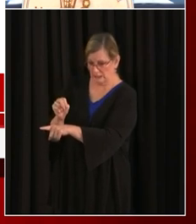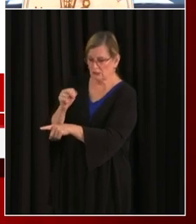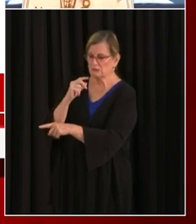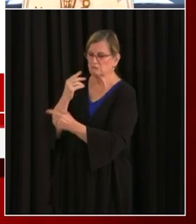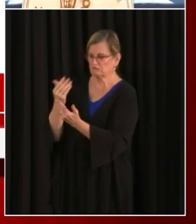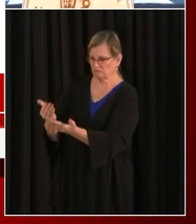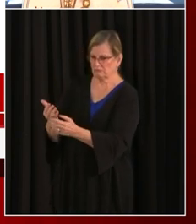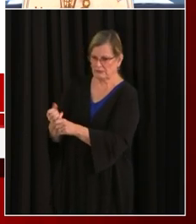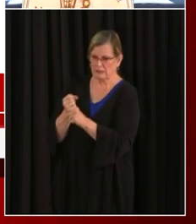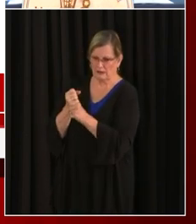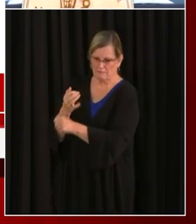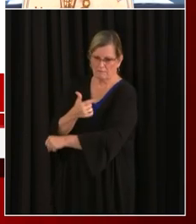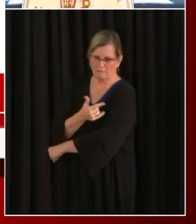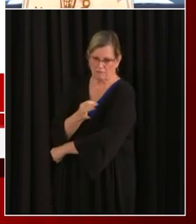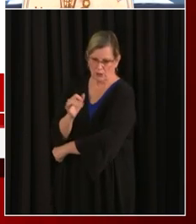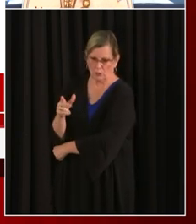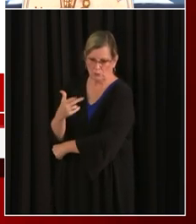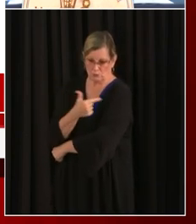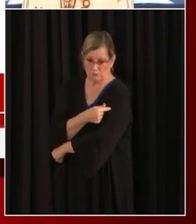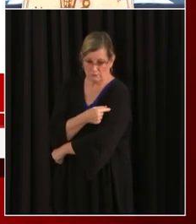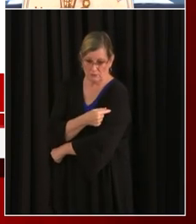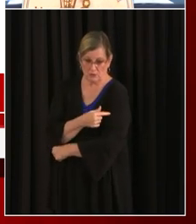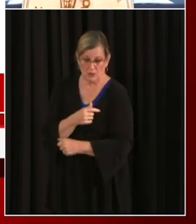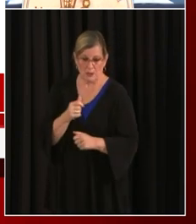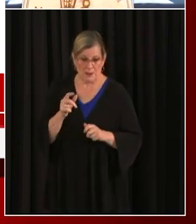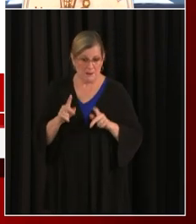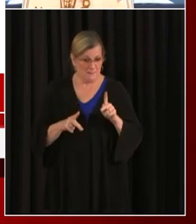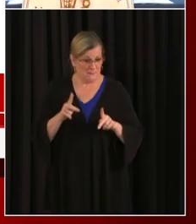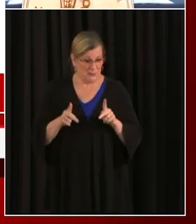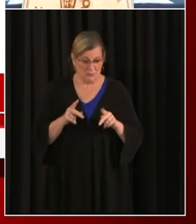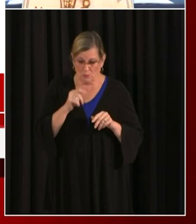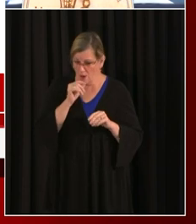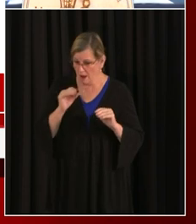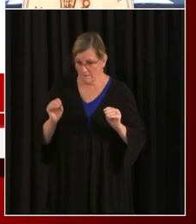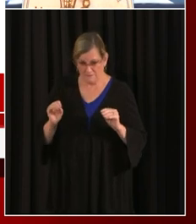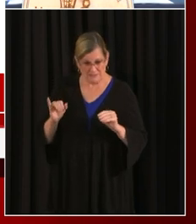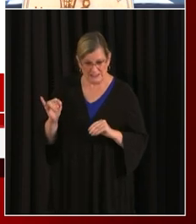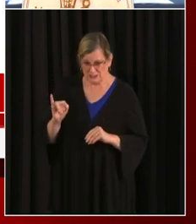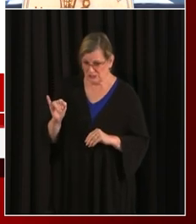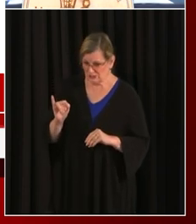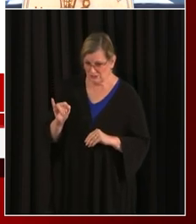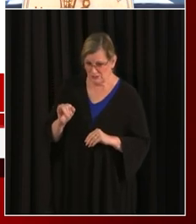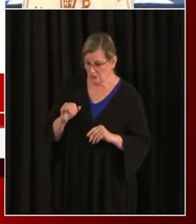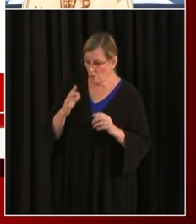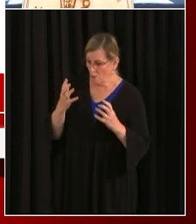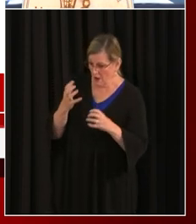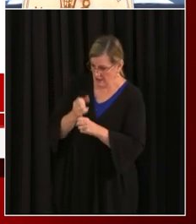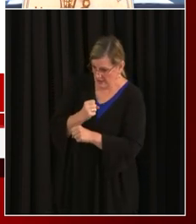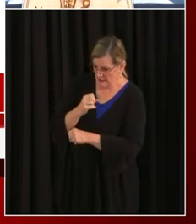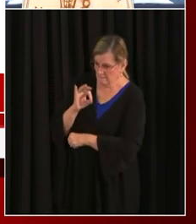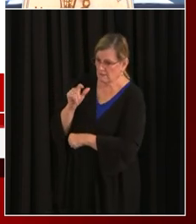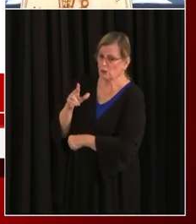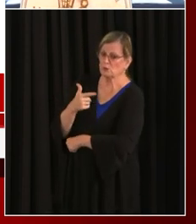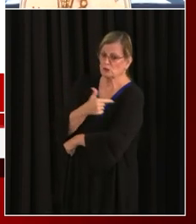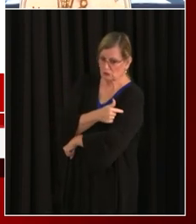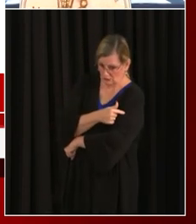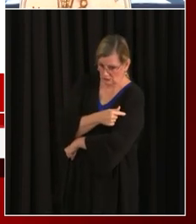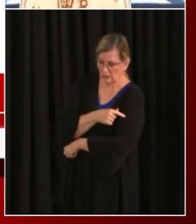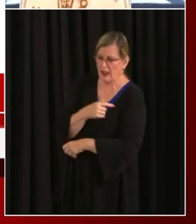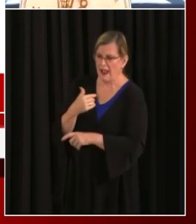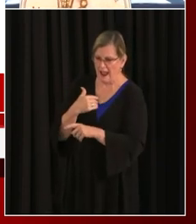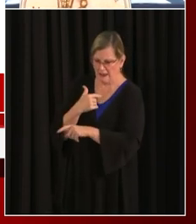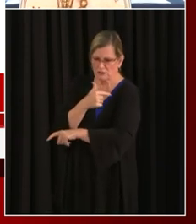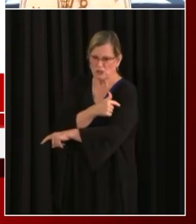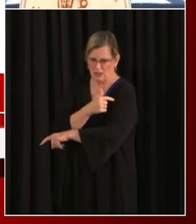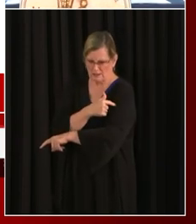shot. Residents without insurance can find flu vaccine locations